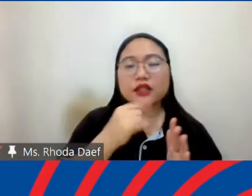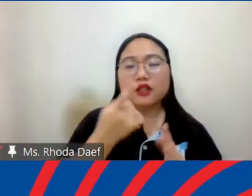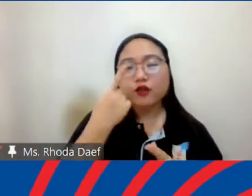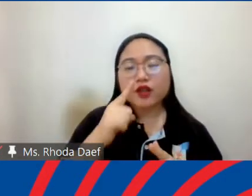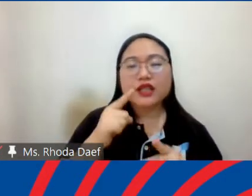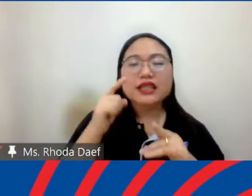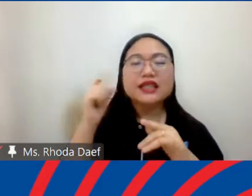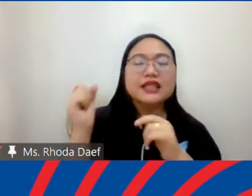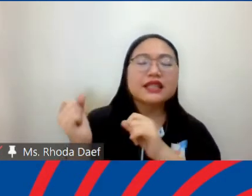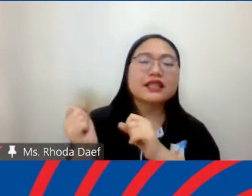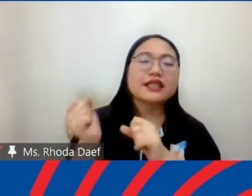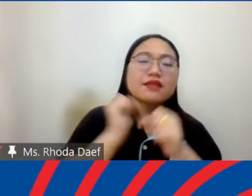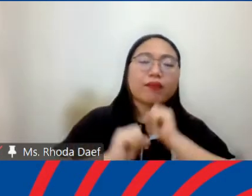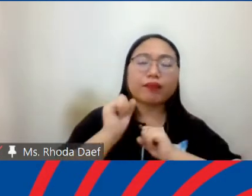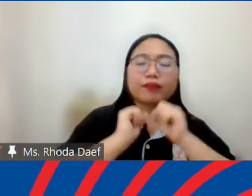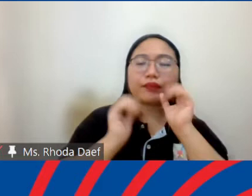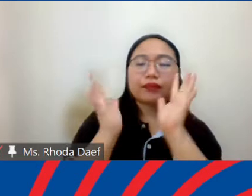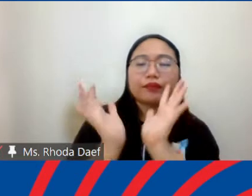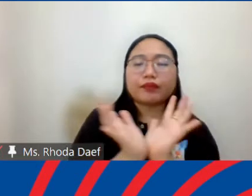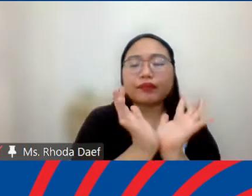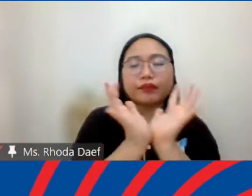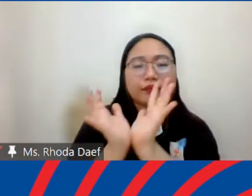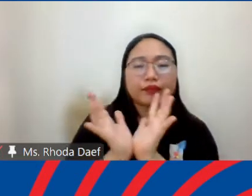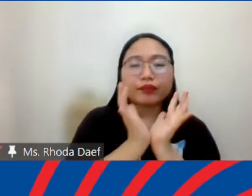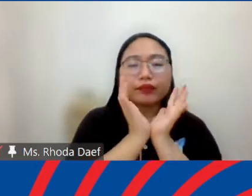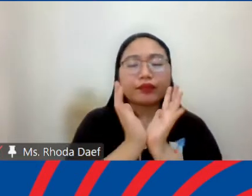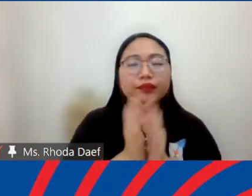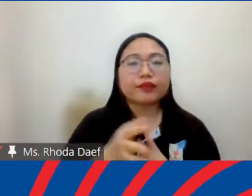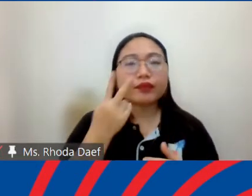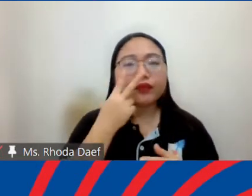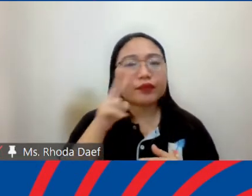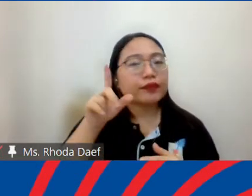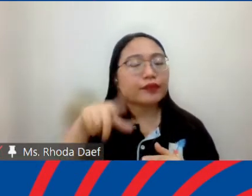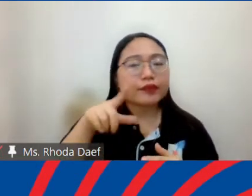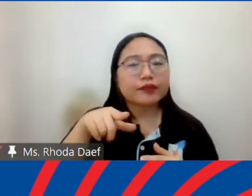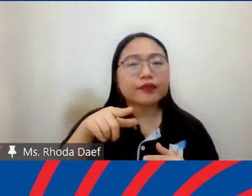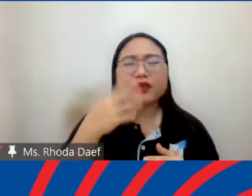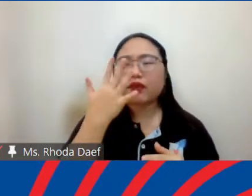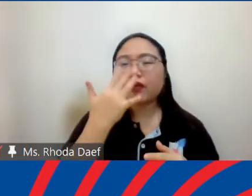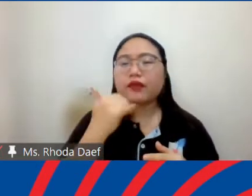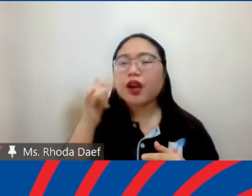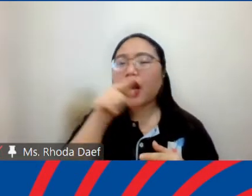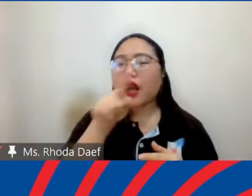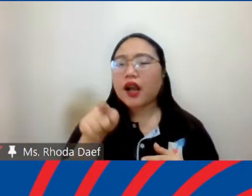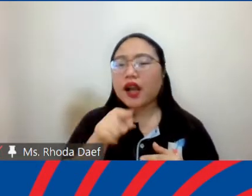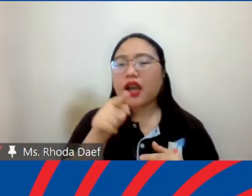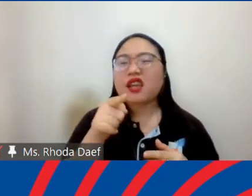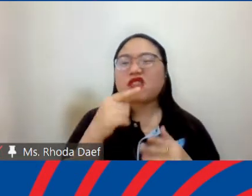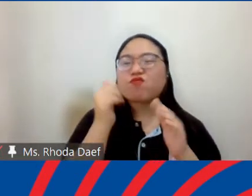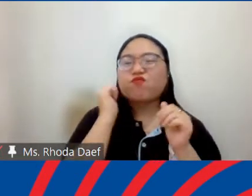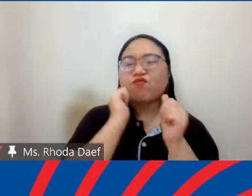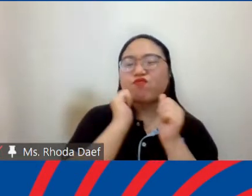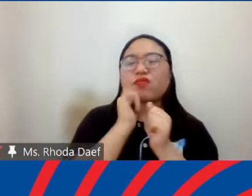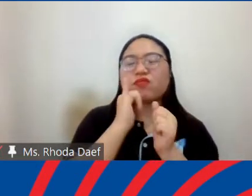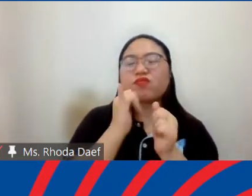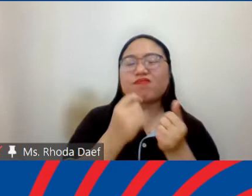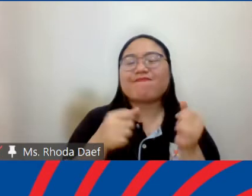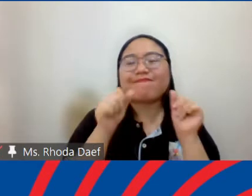scientific community. And as you will see later, why that definition is so important.